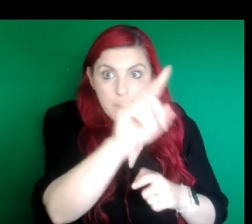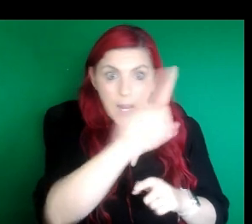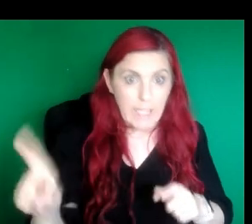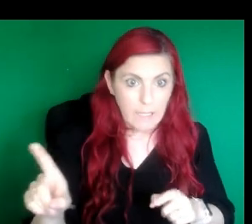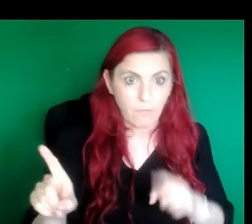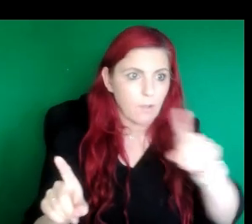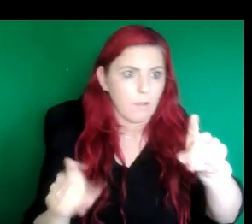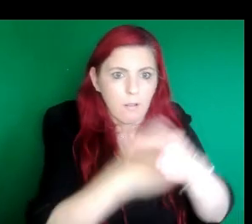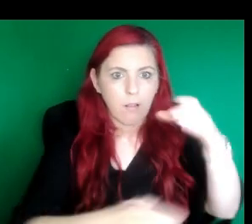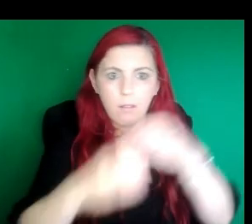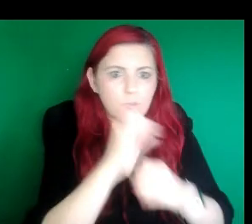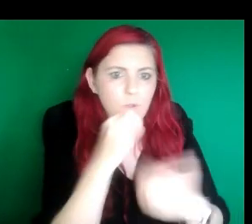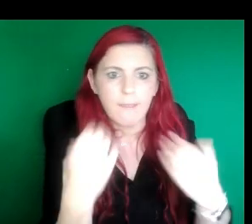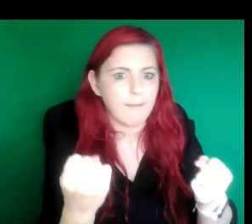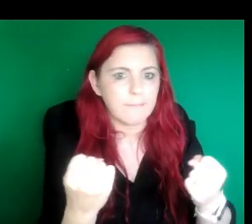Northern Ireland.